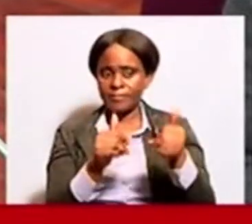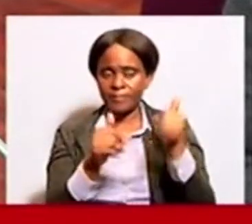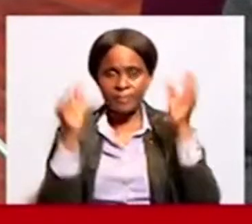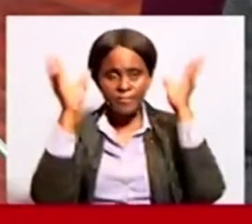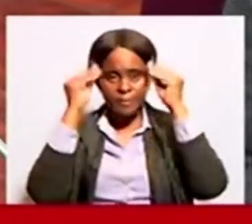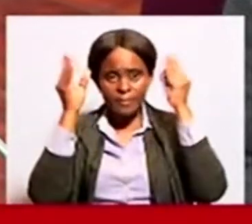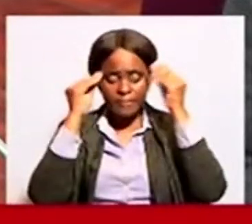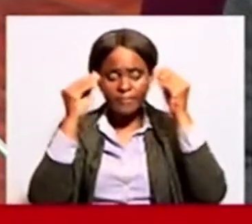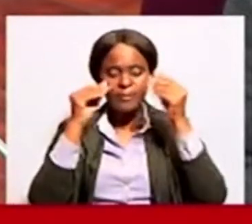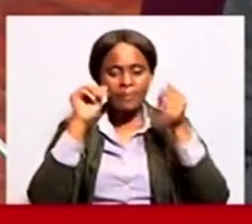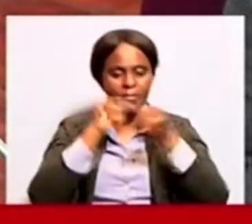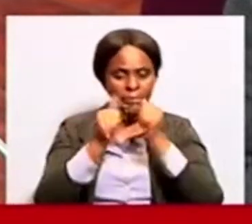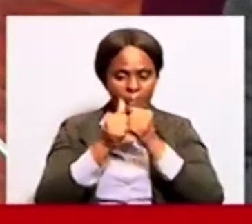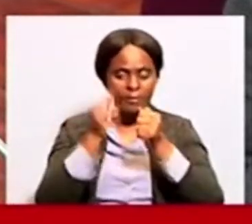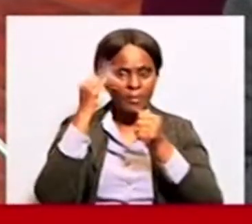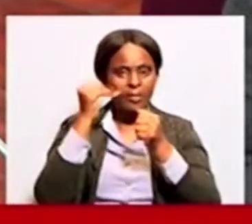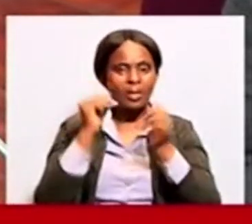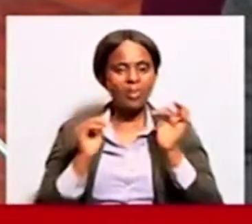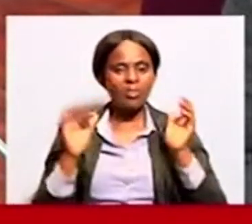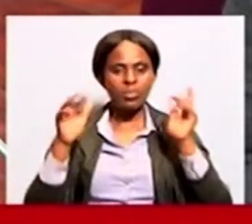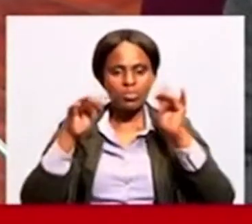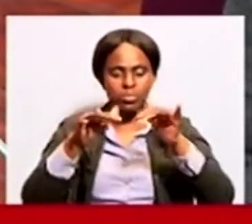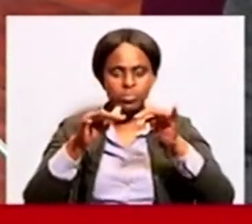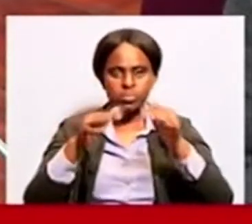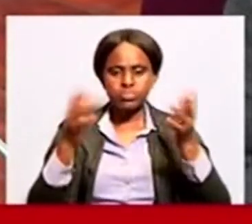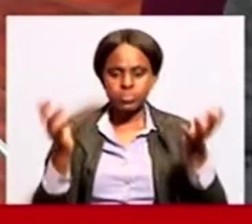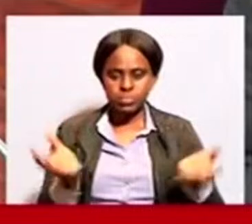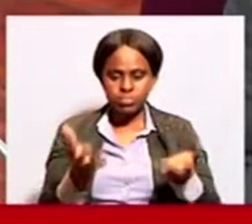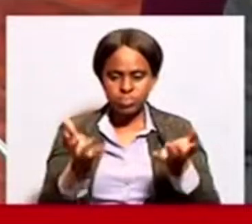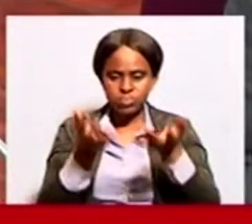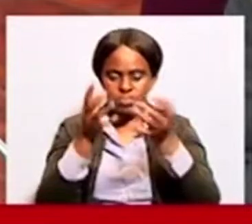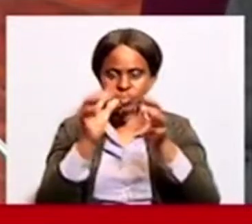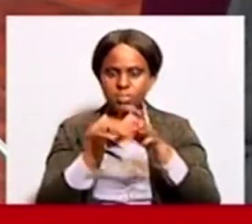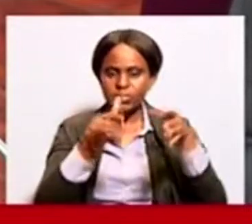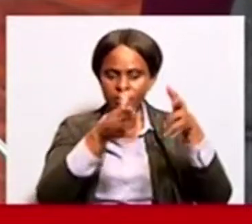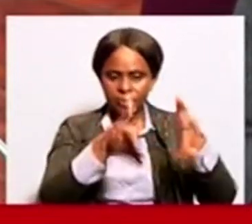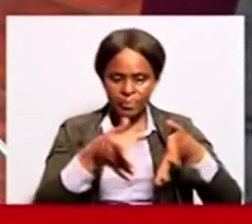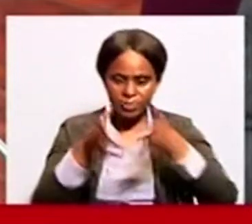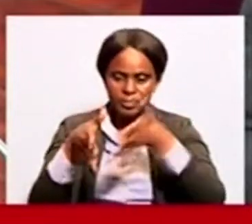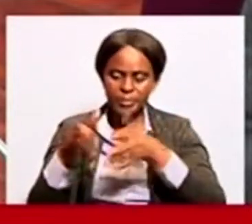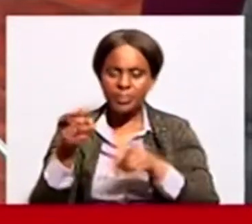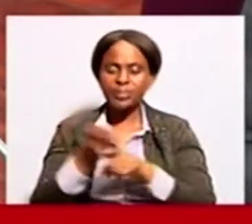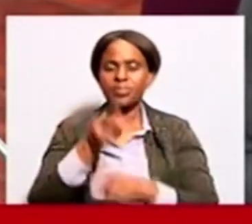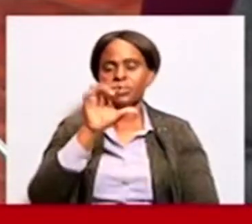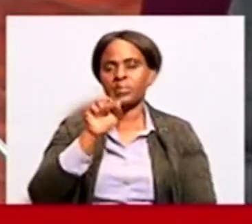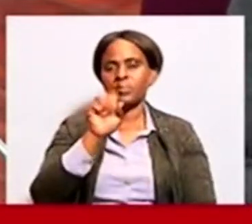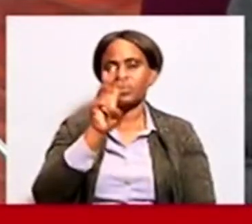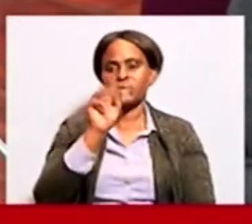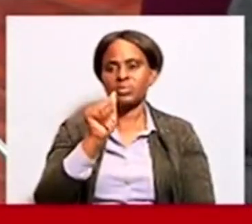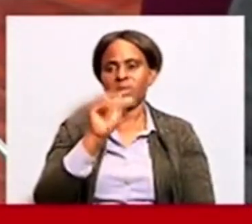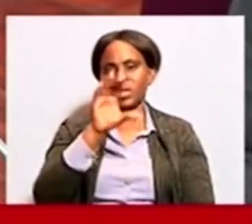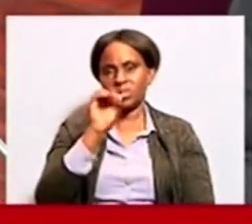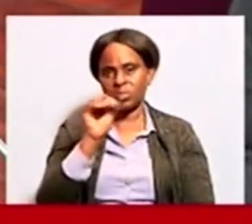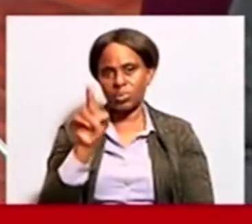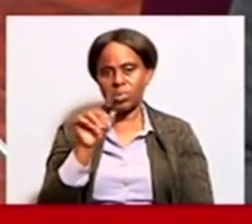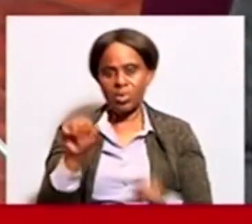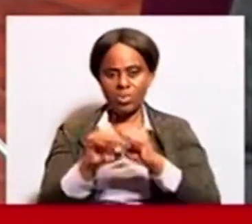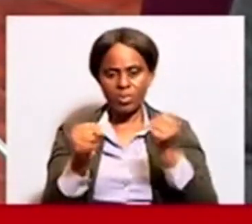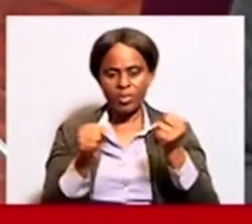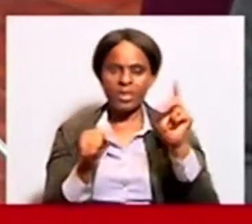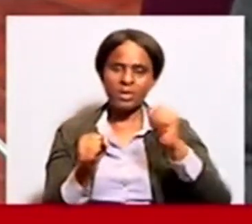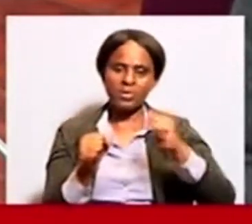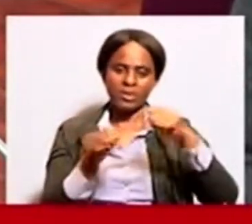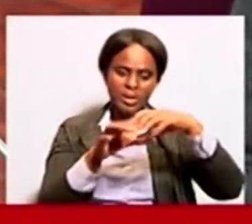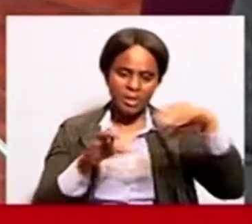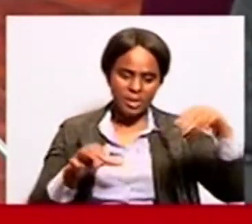experienced a setback due to overflow of effluent into the drainage system from Swasco broken sewer lines, which